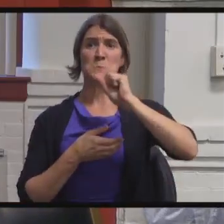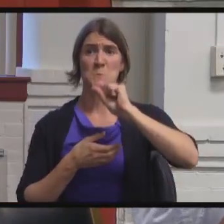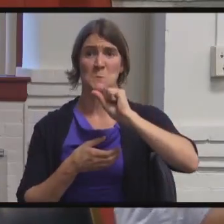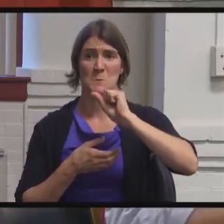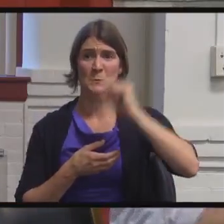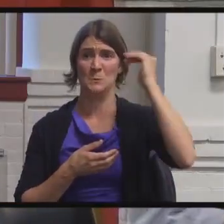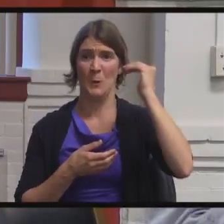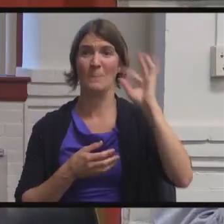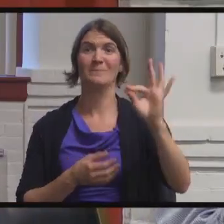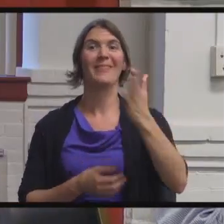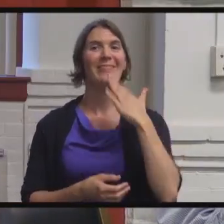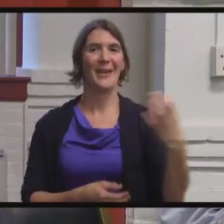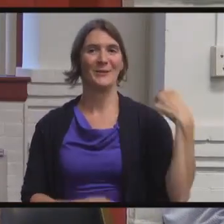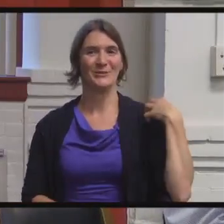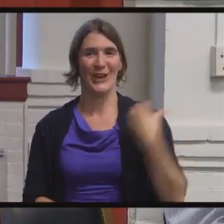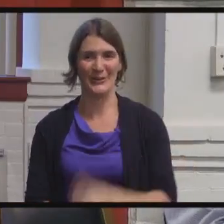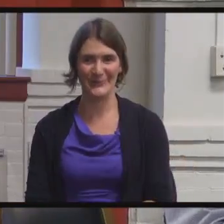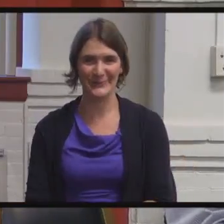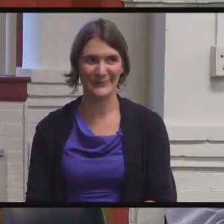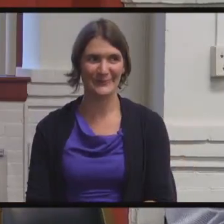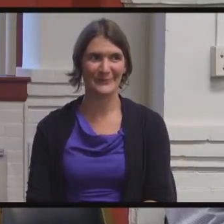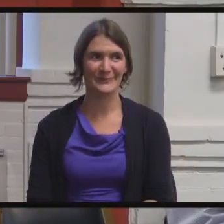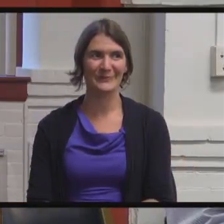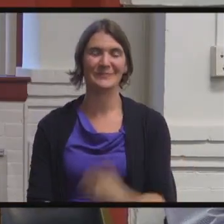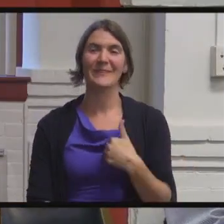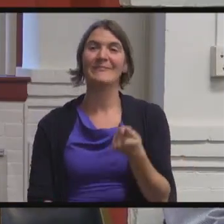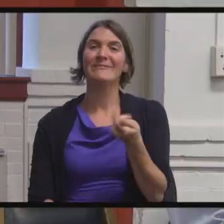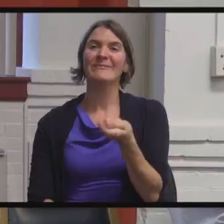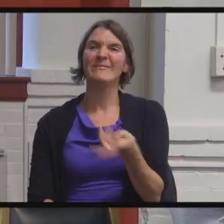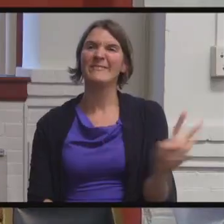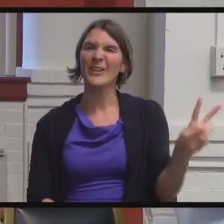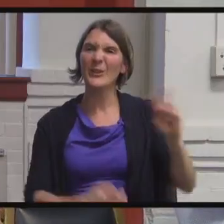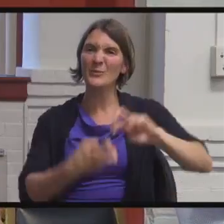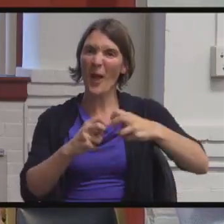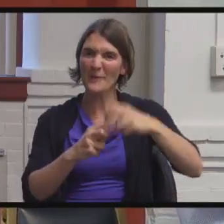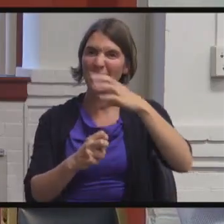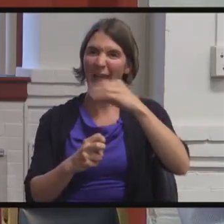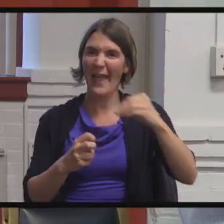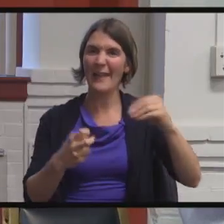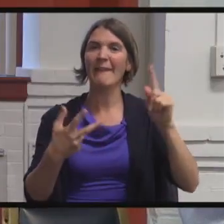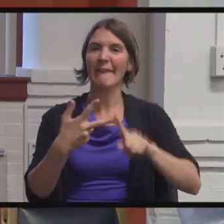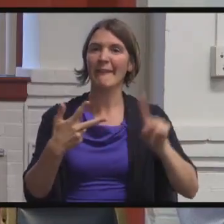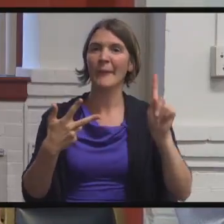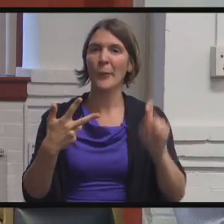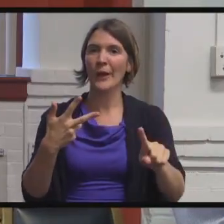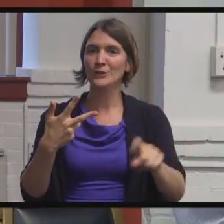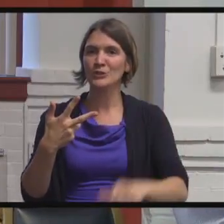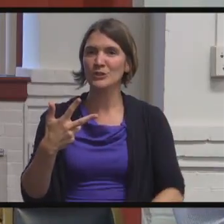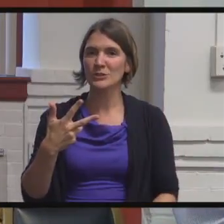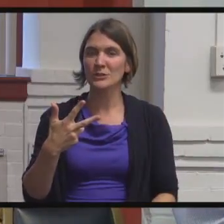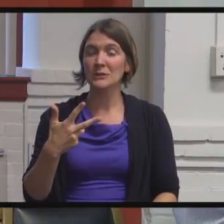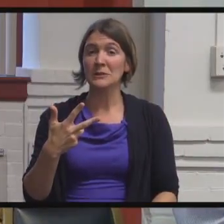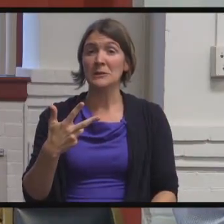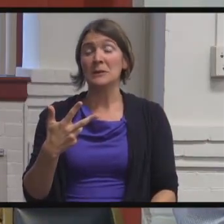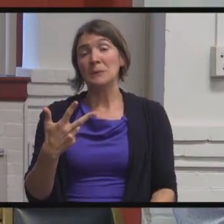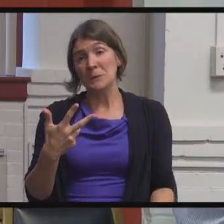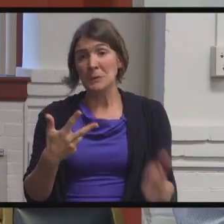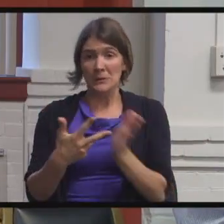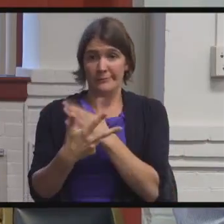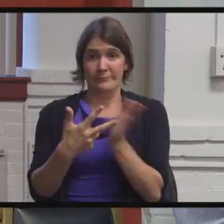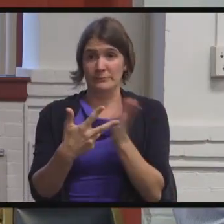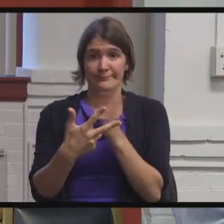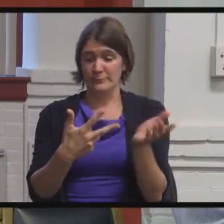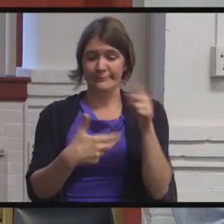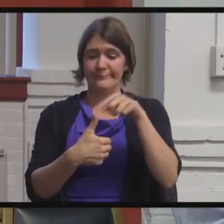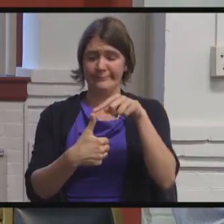Thank you, Mr. Chairman. Actually, I have a couple of issues and then a question for you. In no particular order,